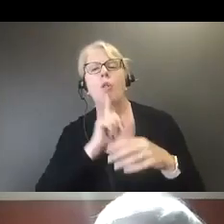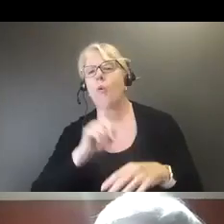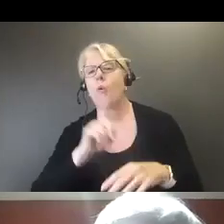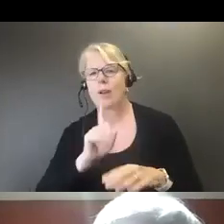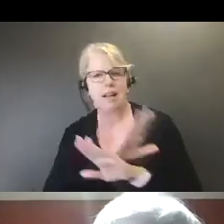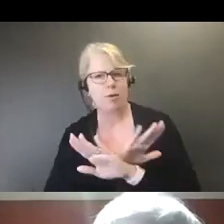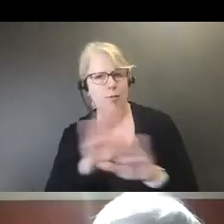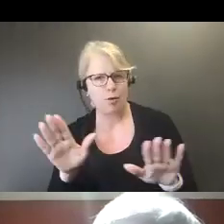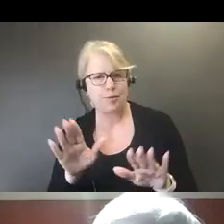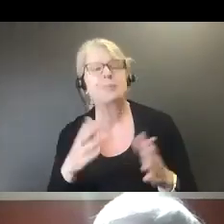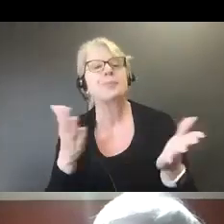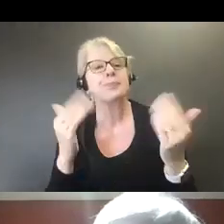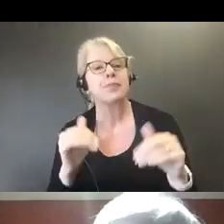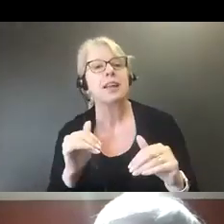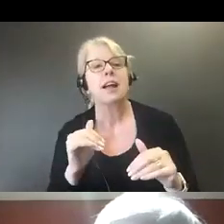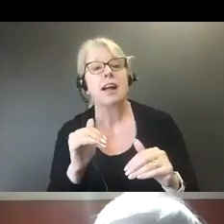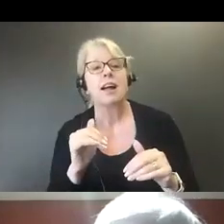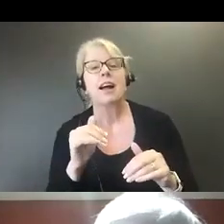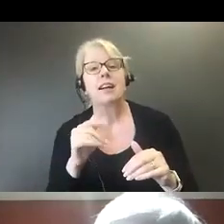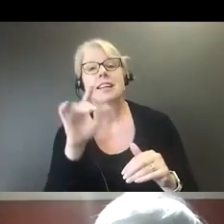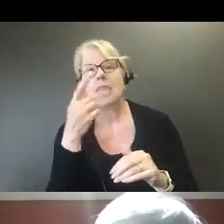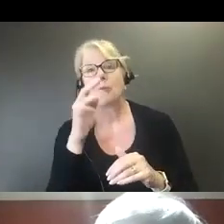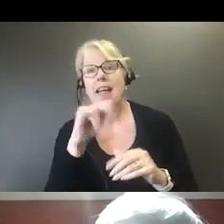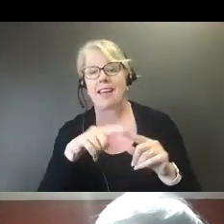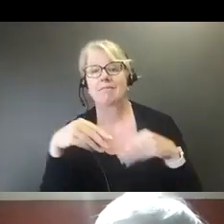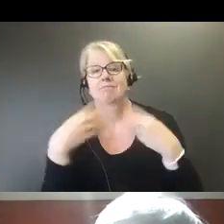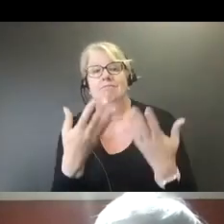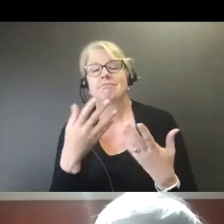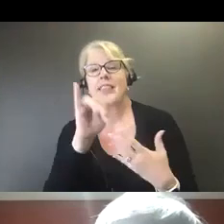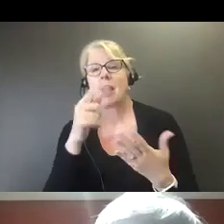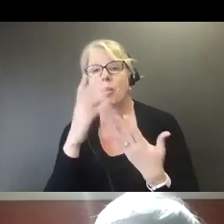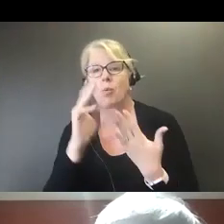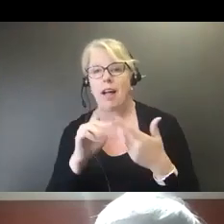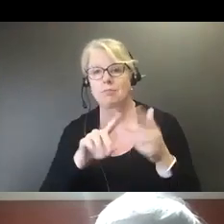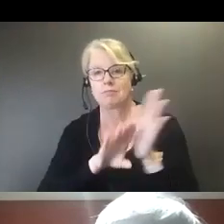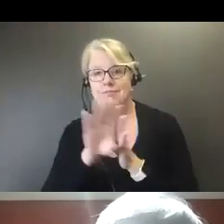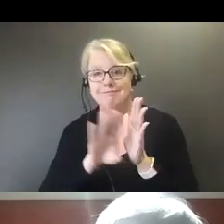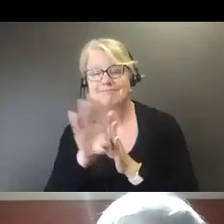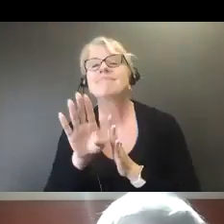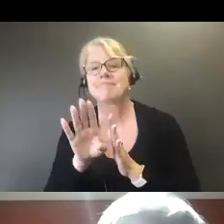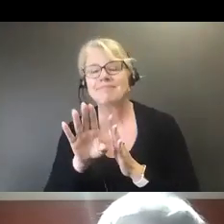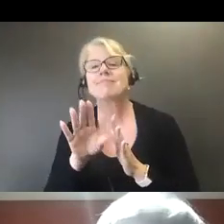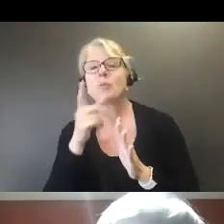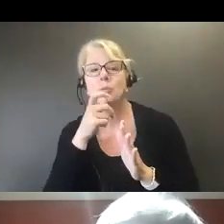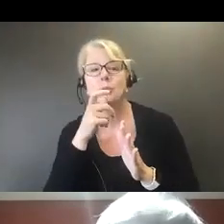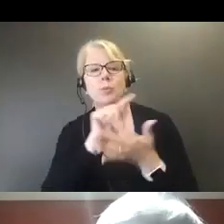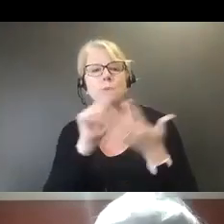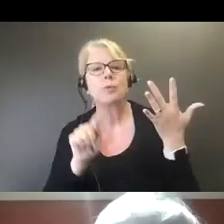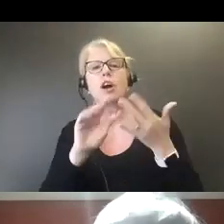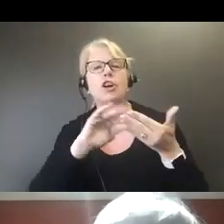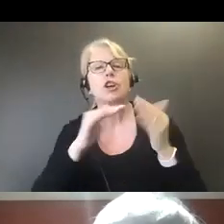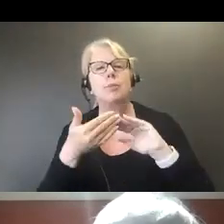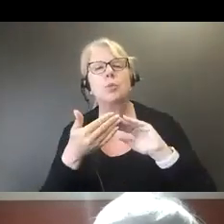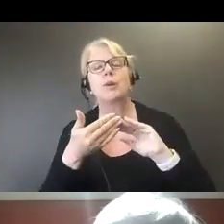But Gateway, the folks who are enabled this program to be developed, are a community-driven